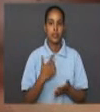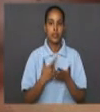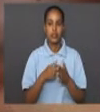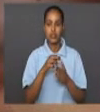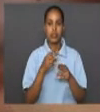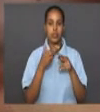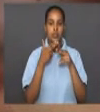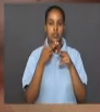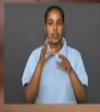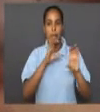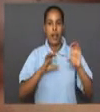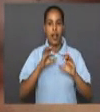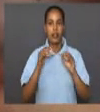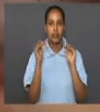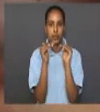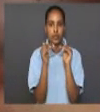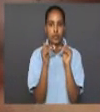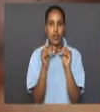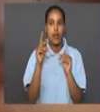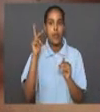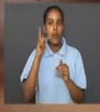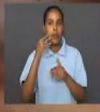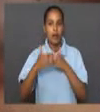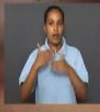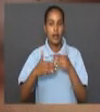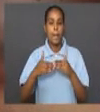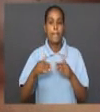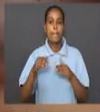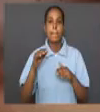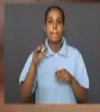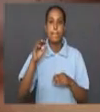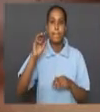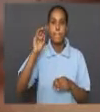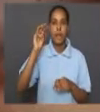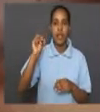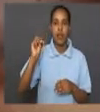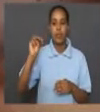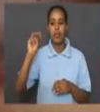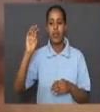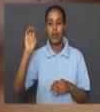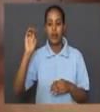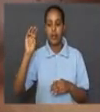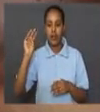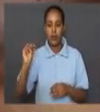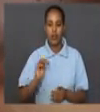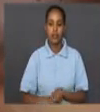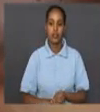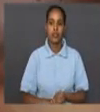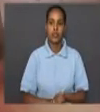This is the chemical equation for the polymerization of methyl methacrylate.